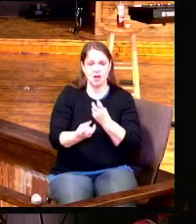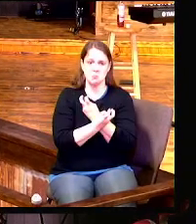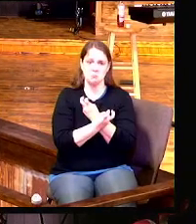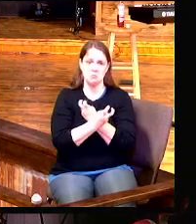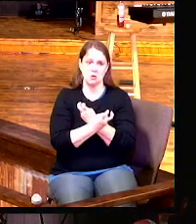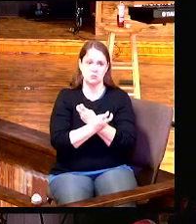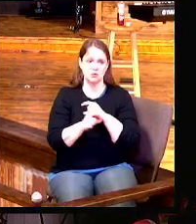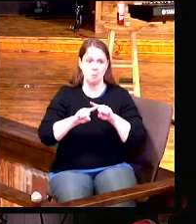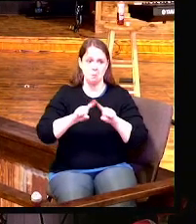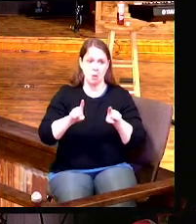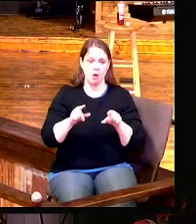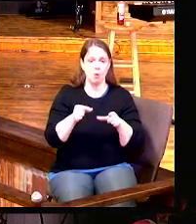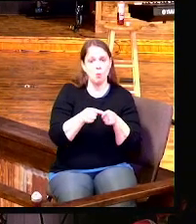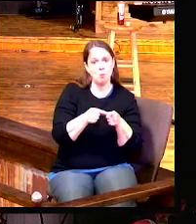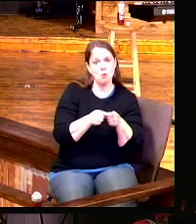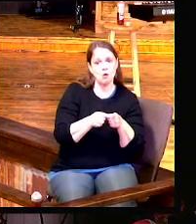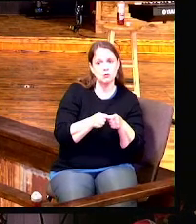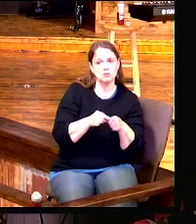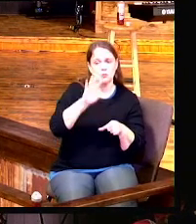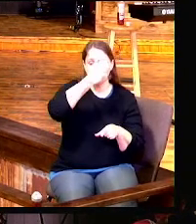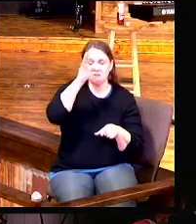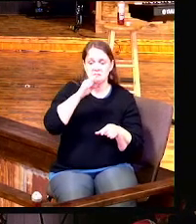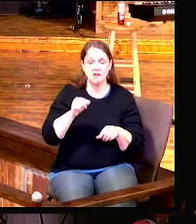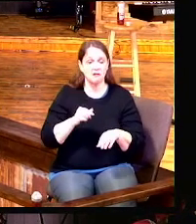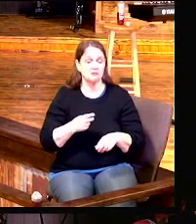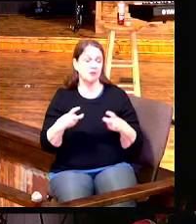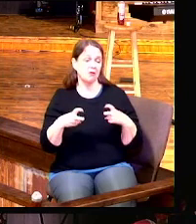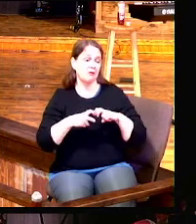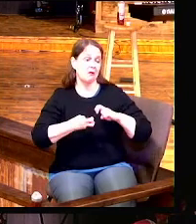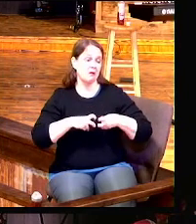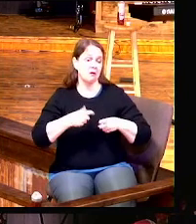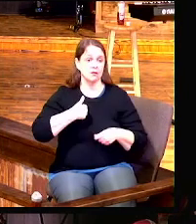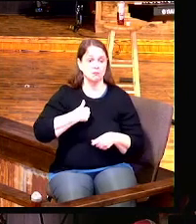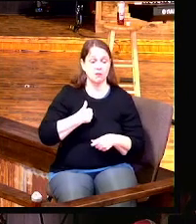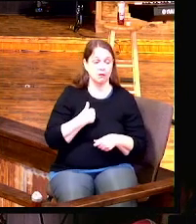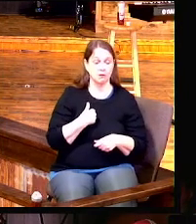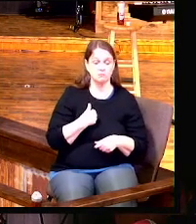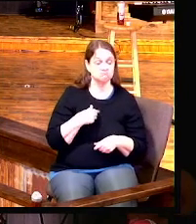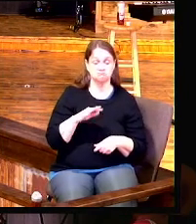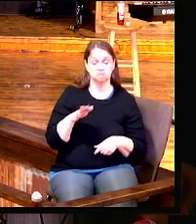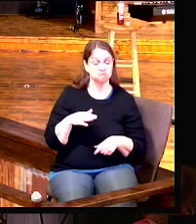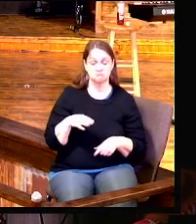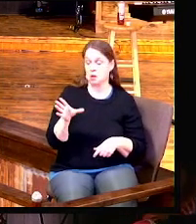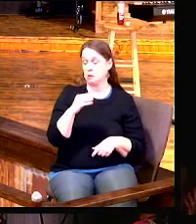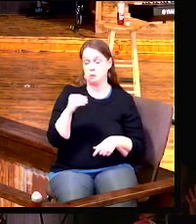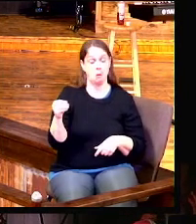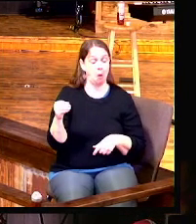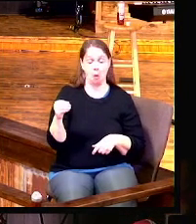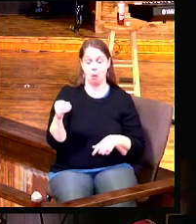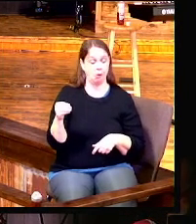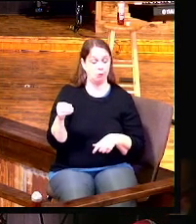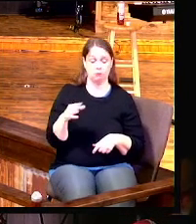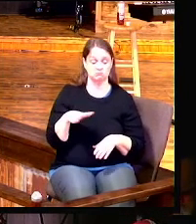break my bones, but words will never hurt me. Well, who else in here besides me thinks that's a load of crap?